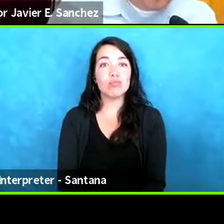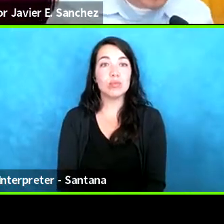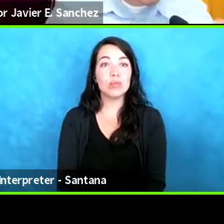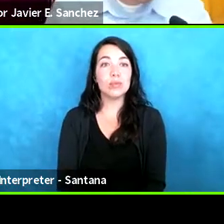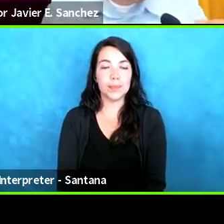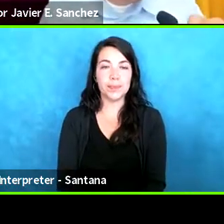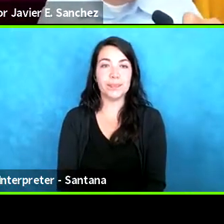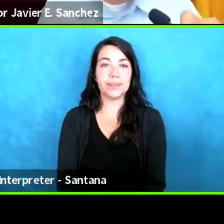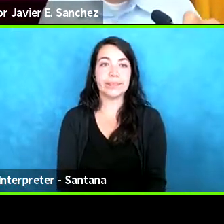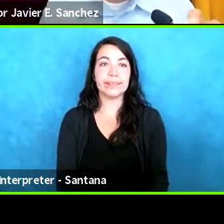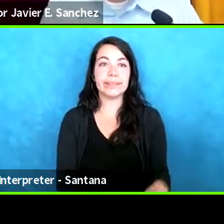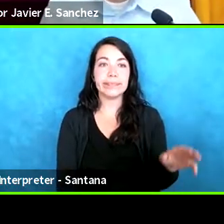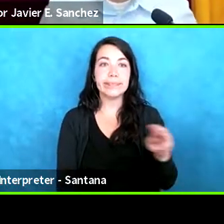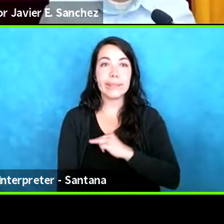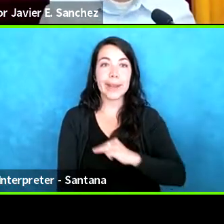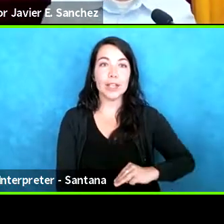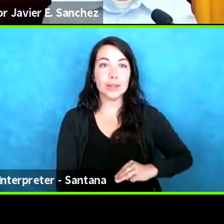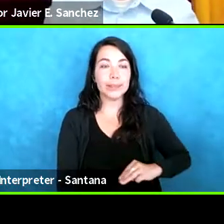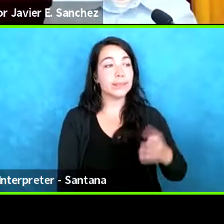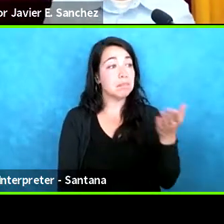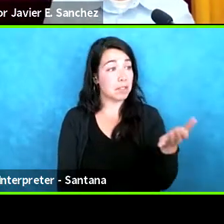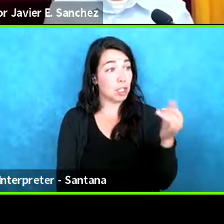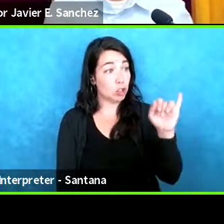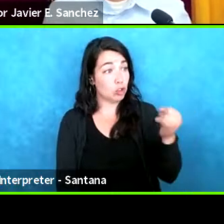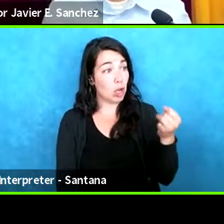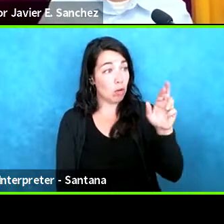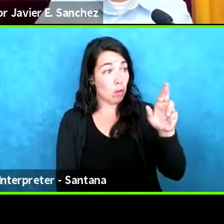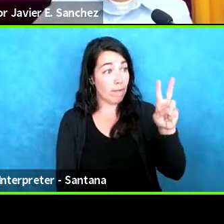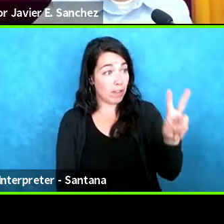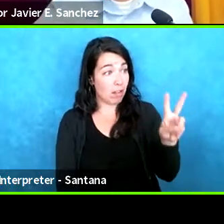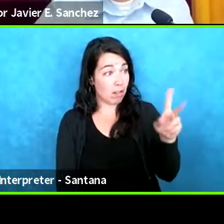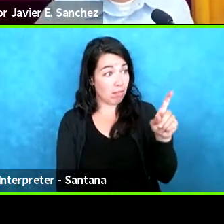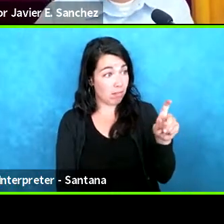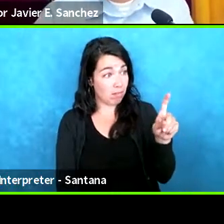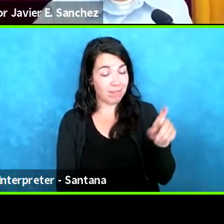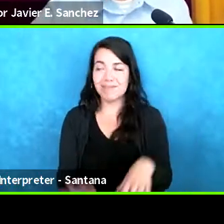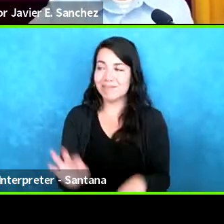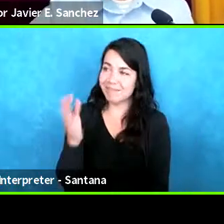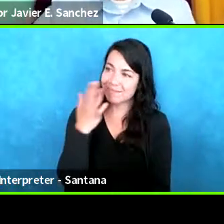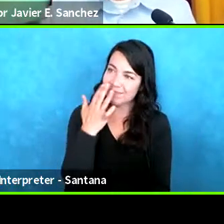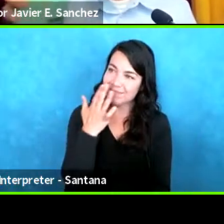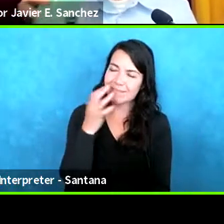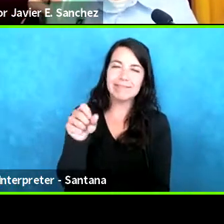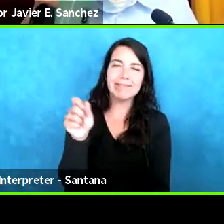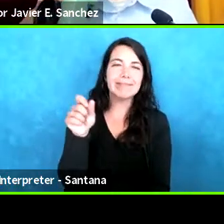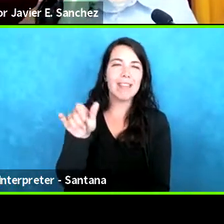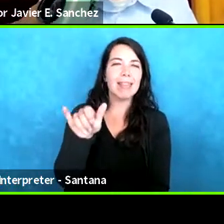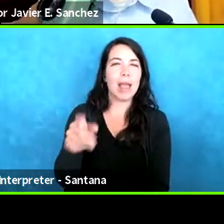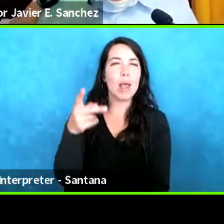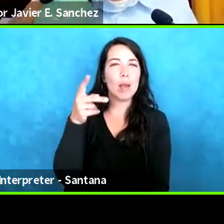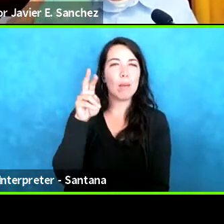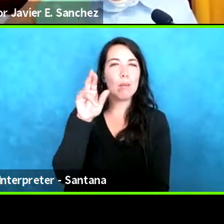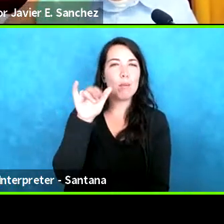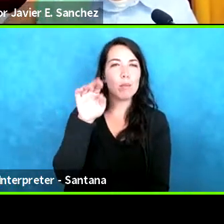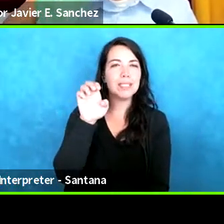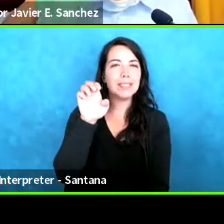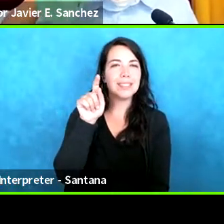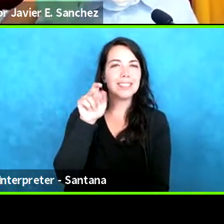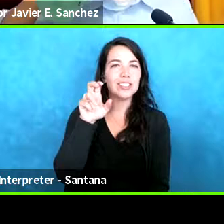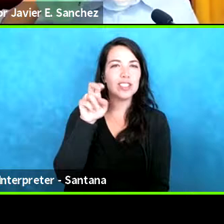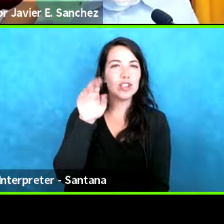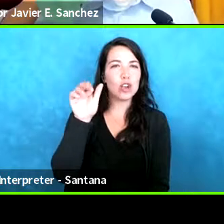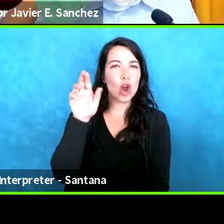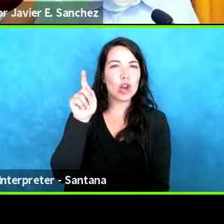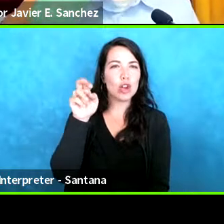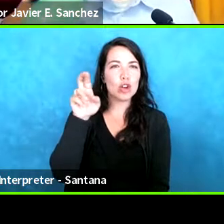Councilor John Ramon Vigil. Thank you. Mr. Martinez, I want to get an update on the north boundary of the Prince and Carter Ranch and the cleanup efforts